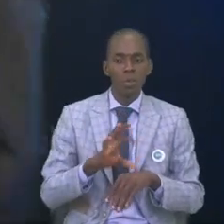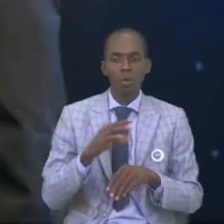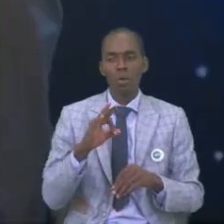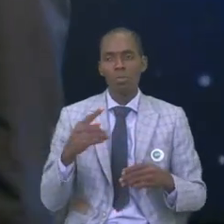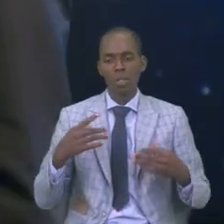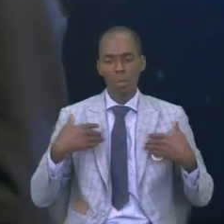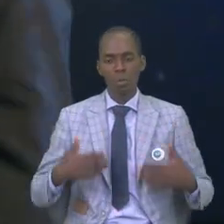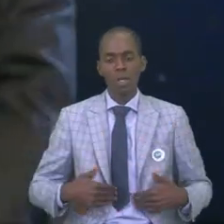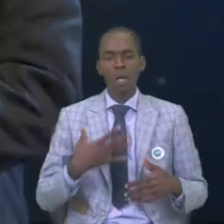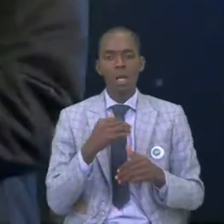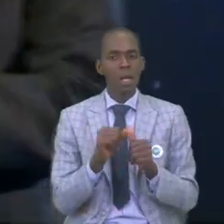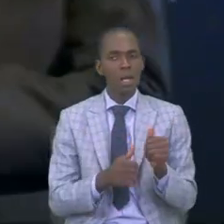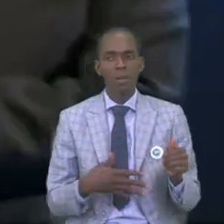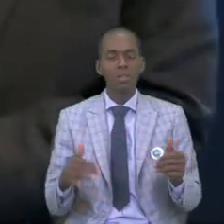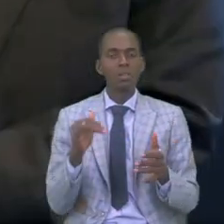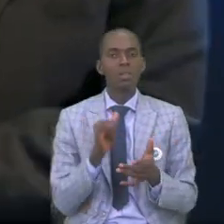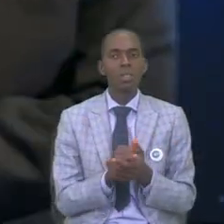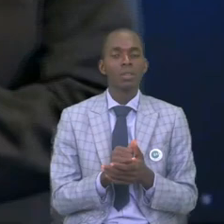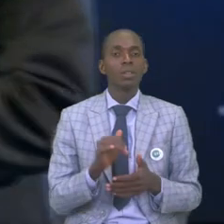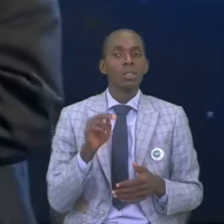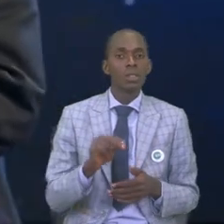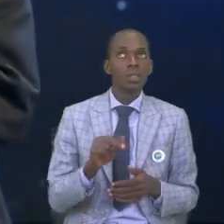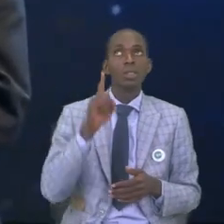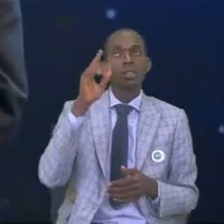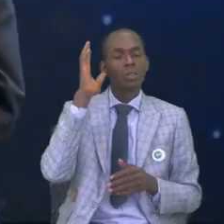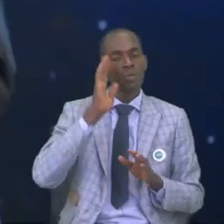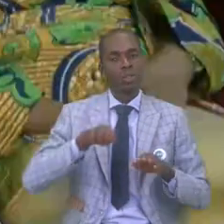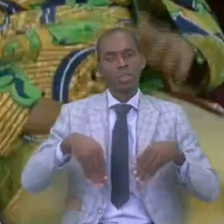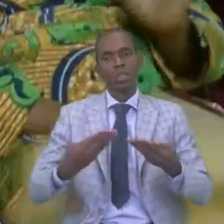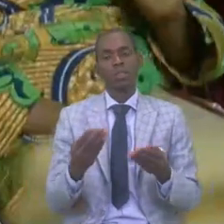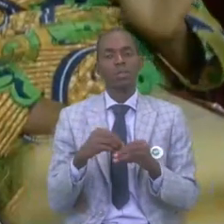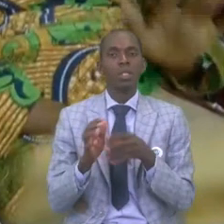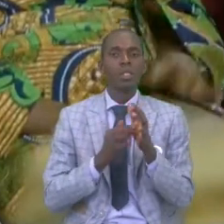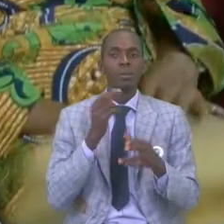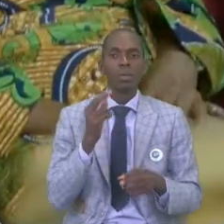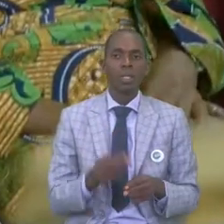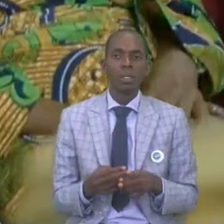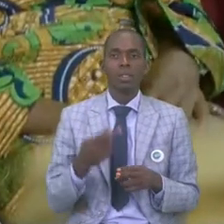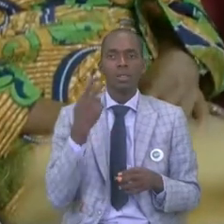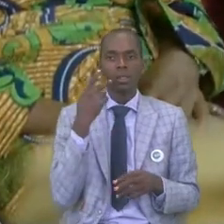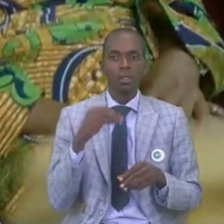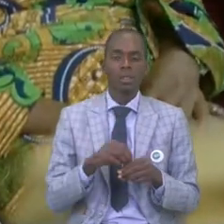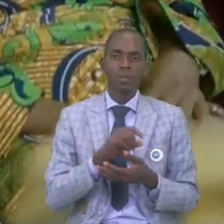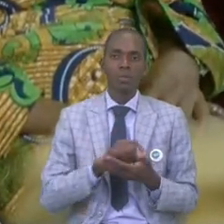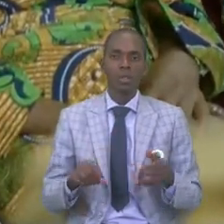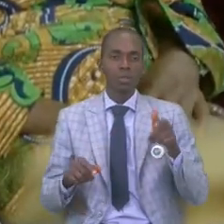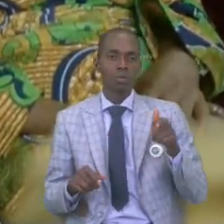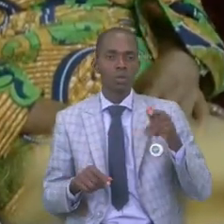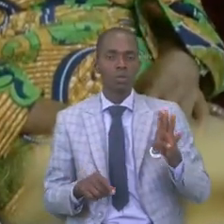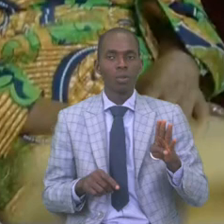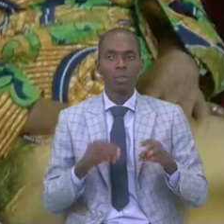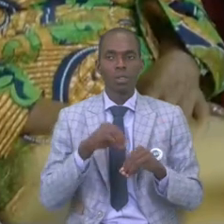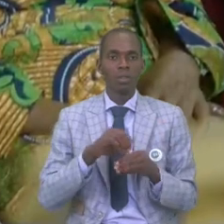and everything that we need, it will supply in Jesus' name. Look at verse 24 there. Verse 24 tells